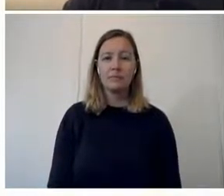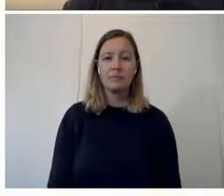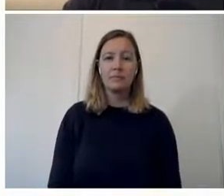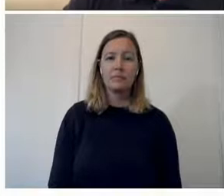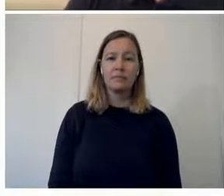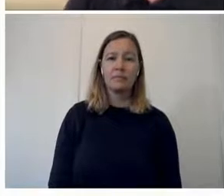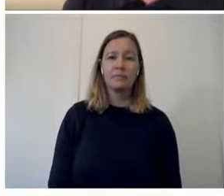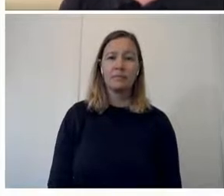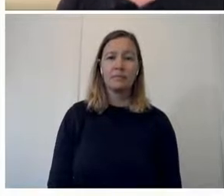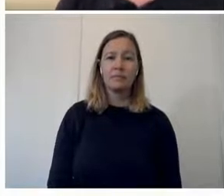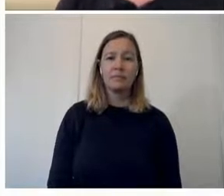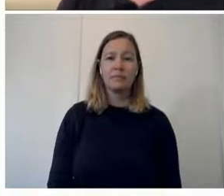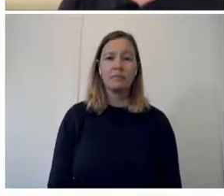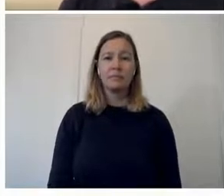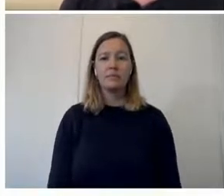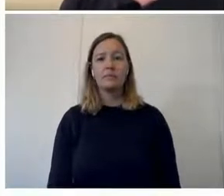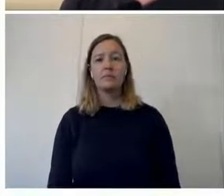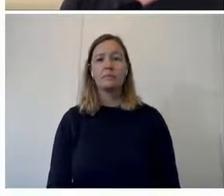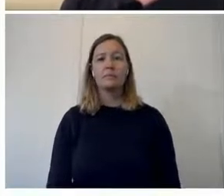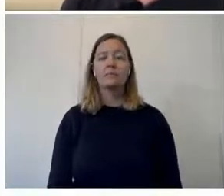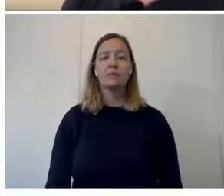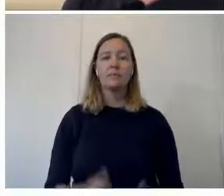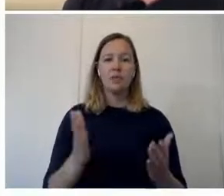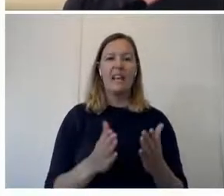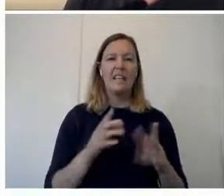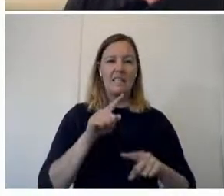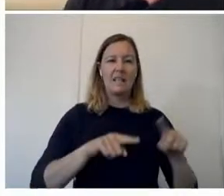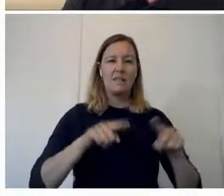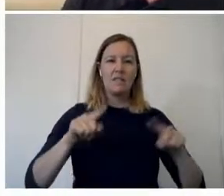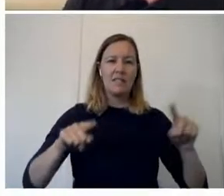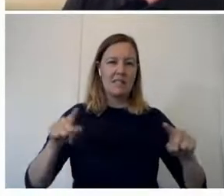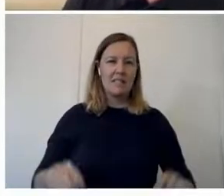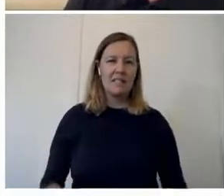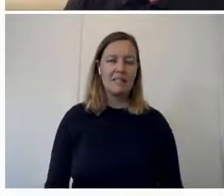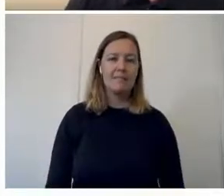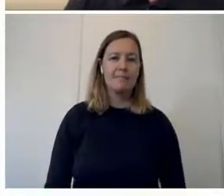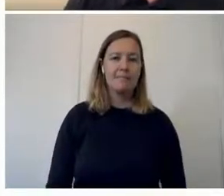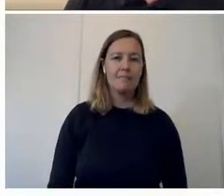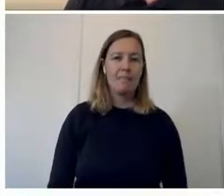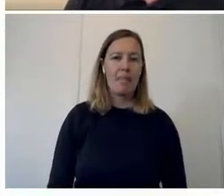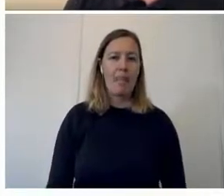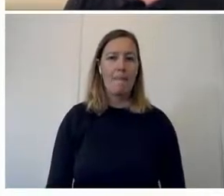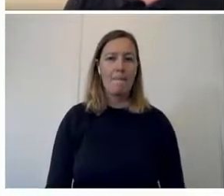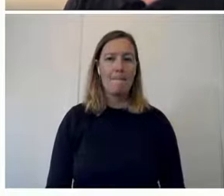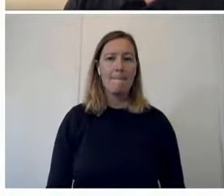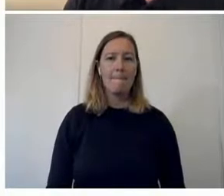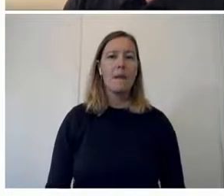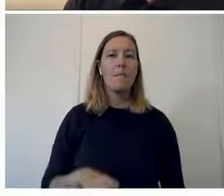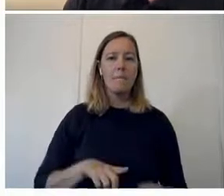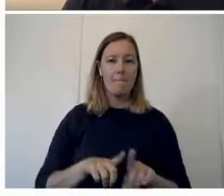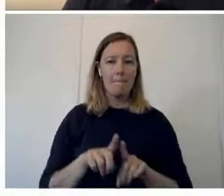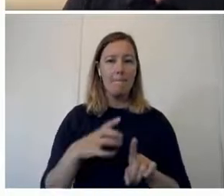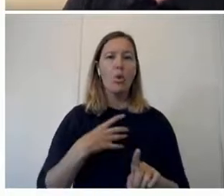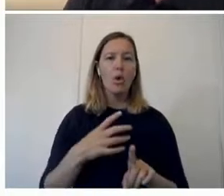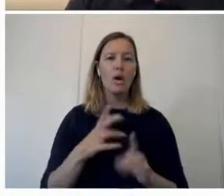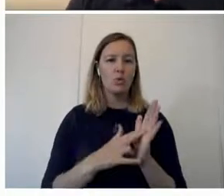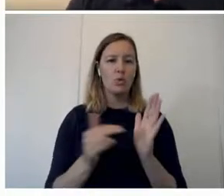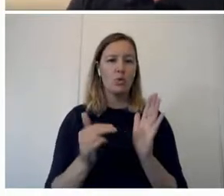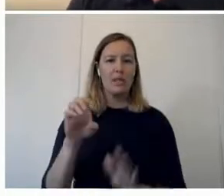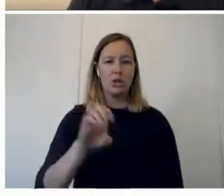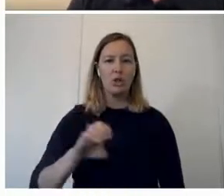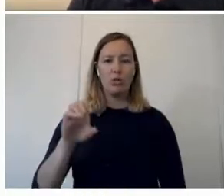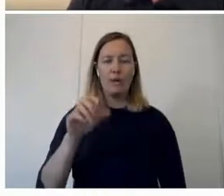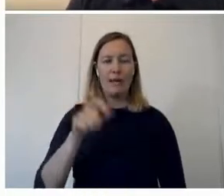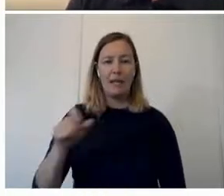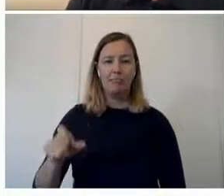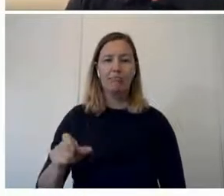So you can see that they are a less diverse audience, so significantly more New Zealand European, significantly less likely to